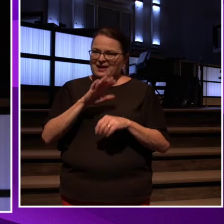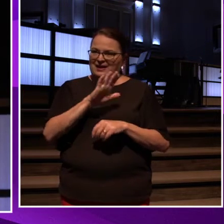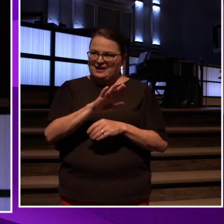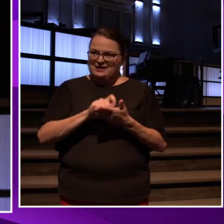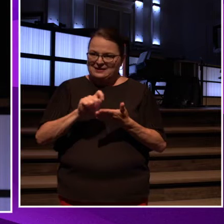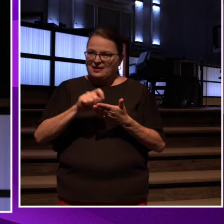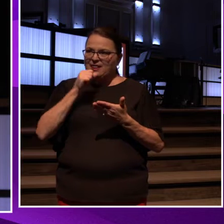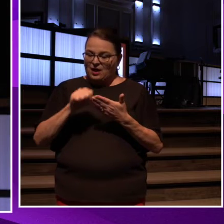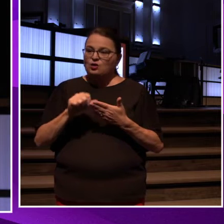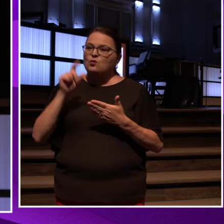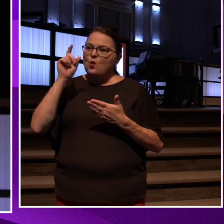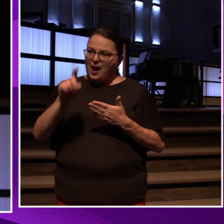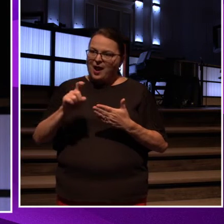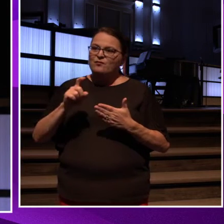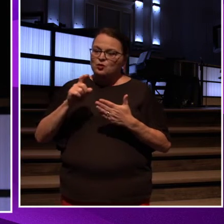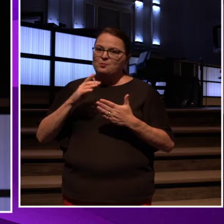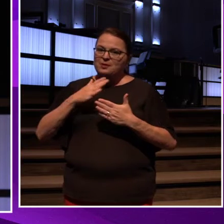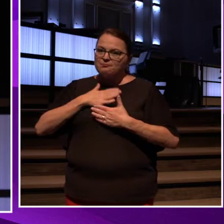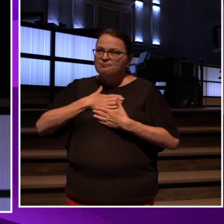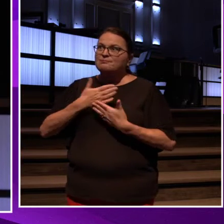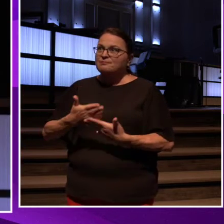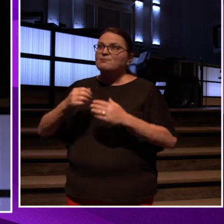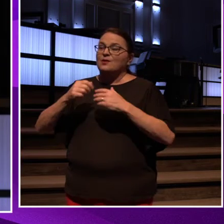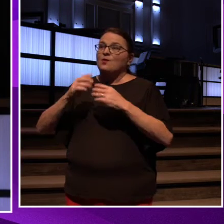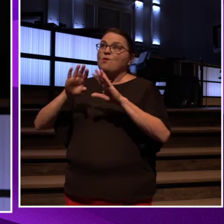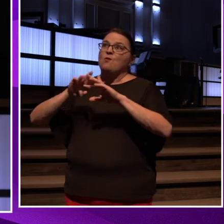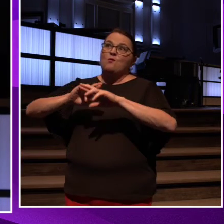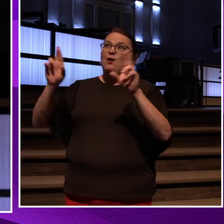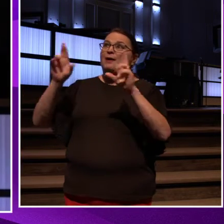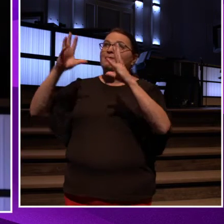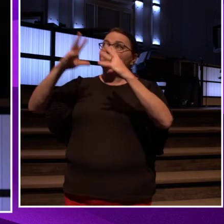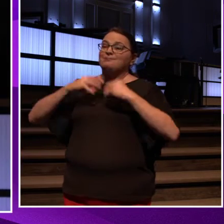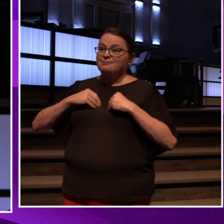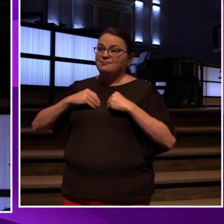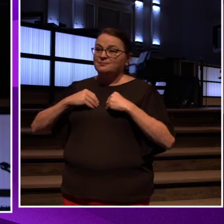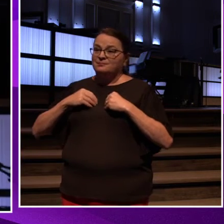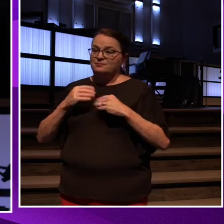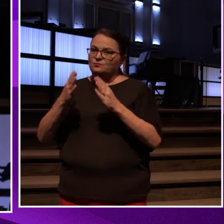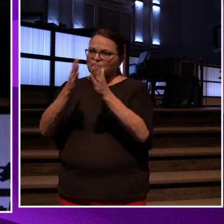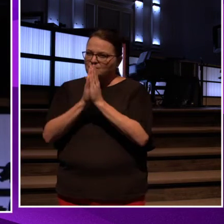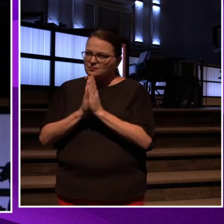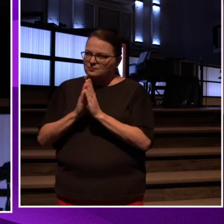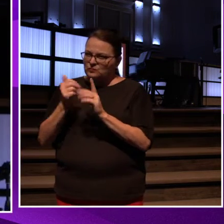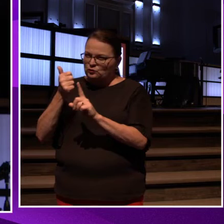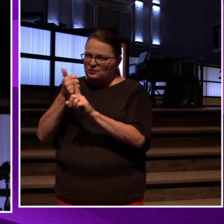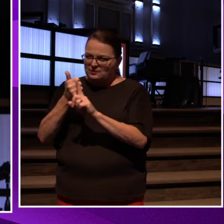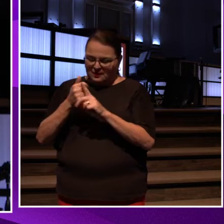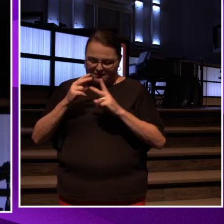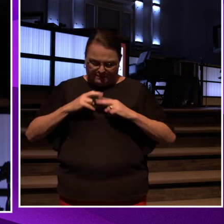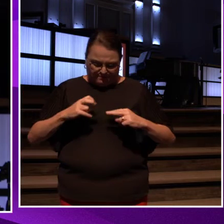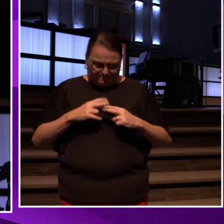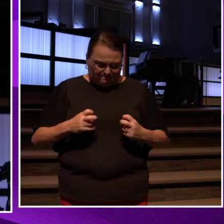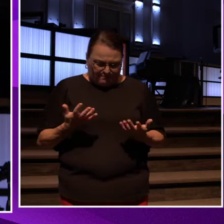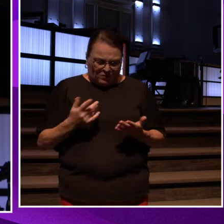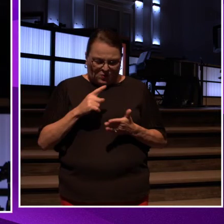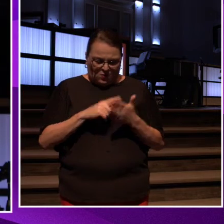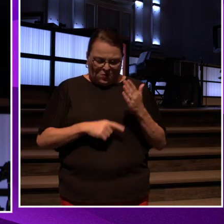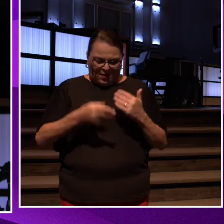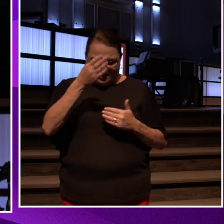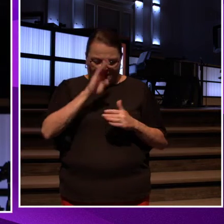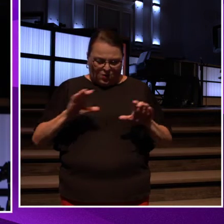to all that God wants to do in and through you. So ask yourself this question. What has God done in my life lately?